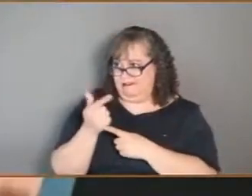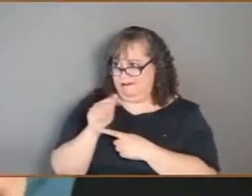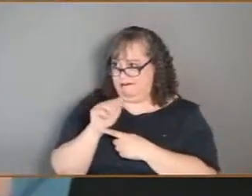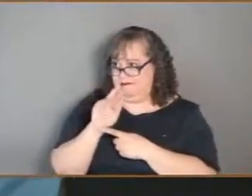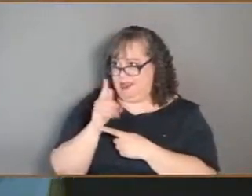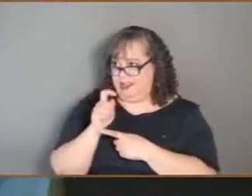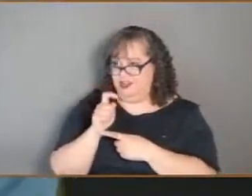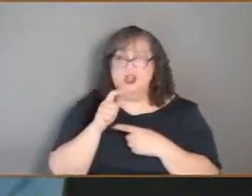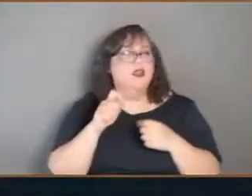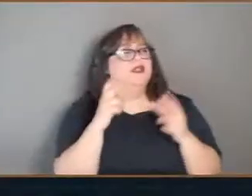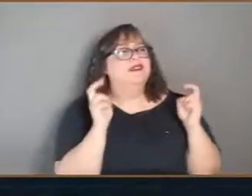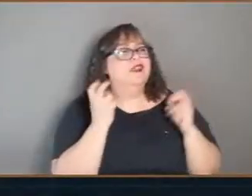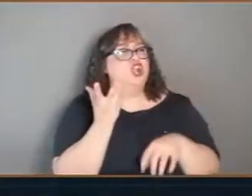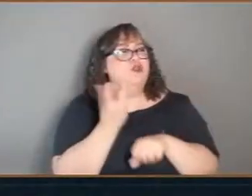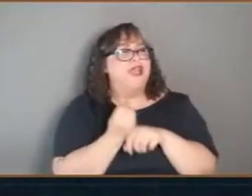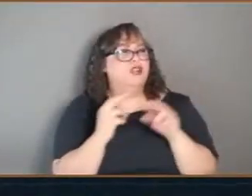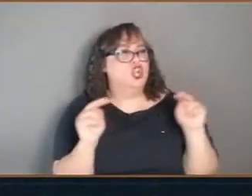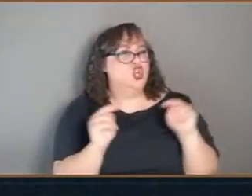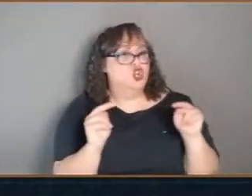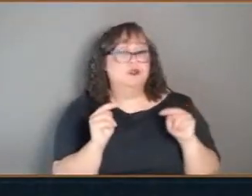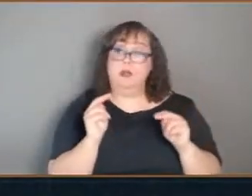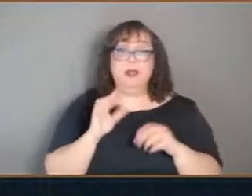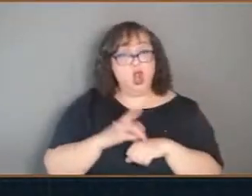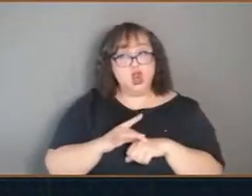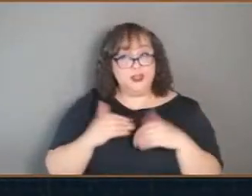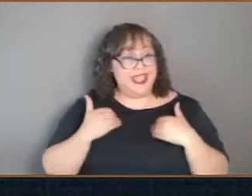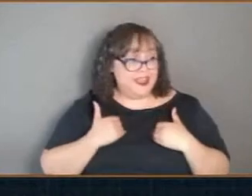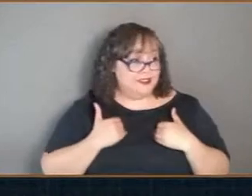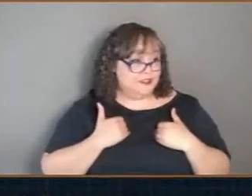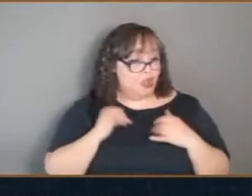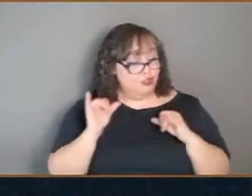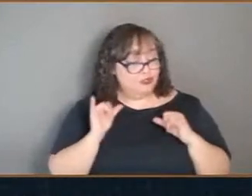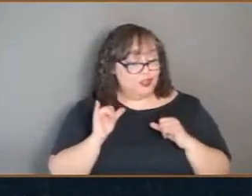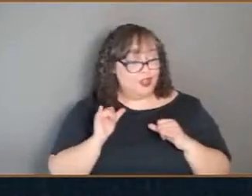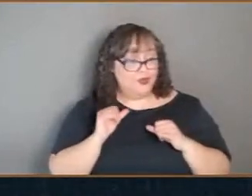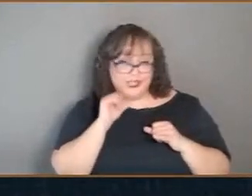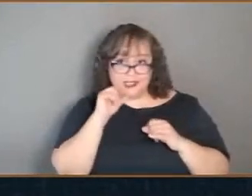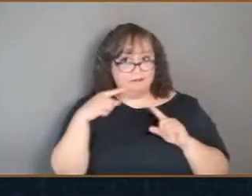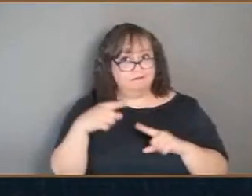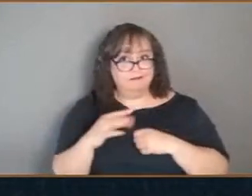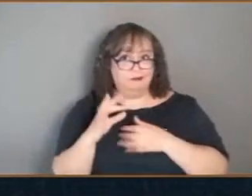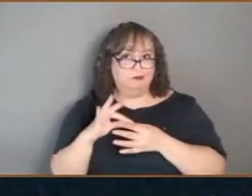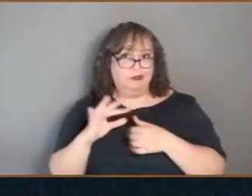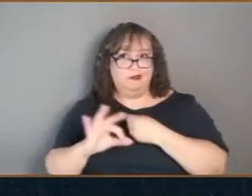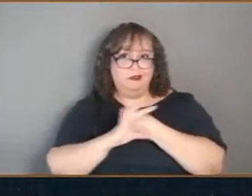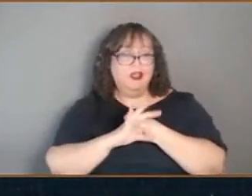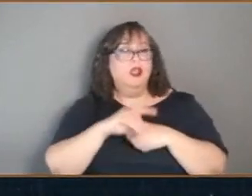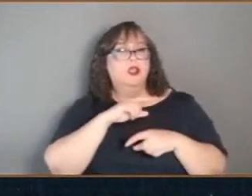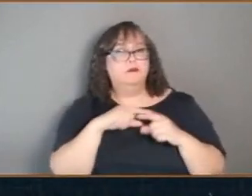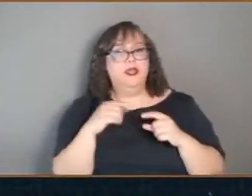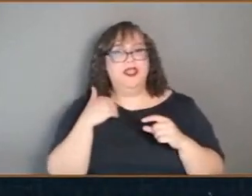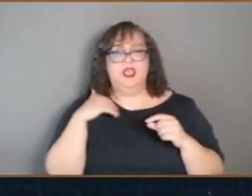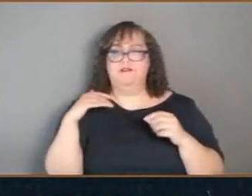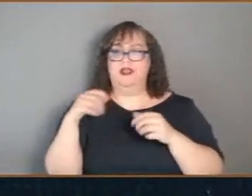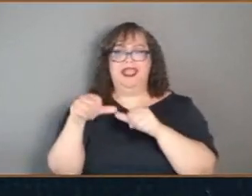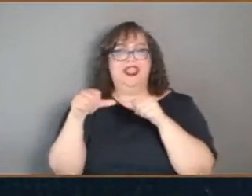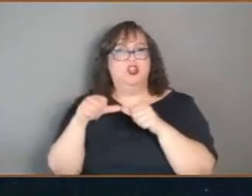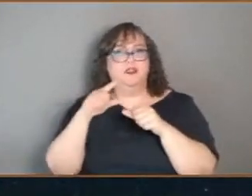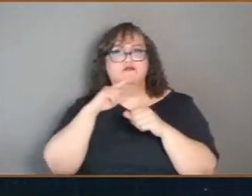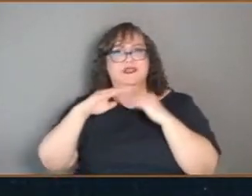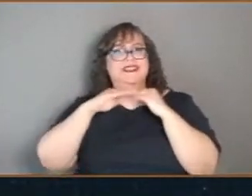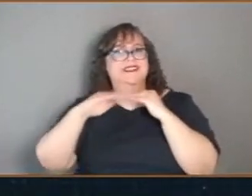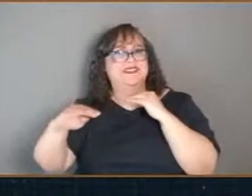actually Earth has them too. It's not specific to Jupiter. It's just this area of space that's very stable. And that's why